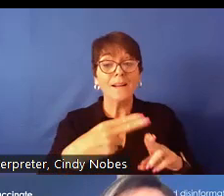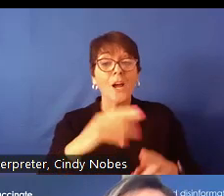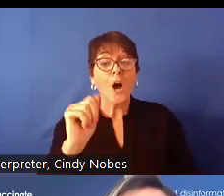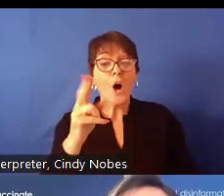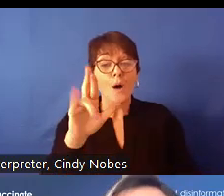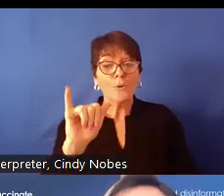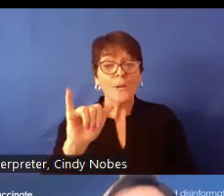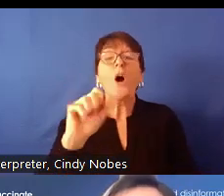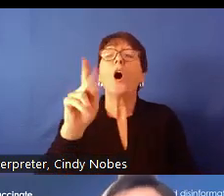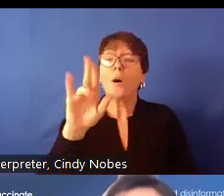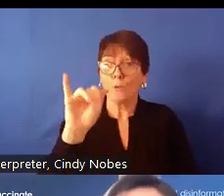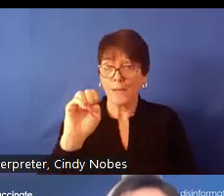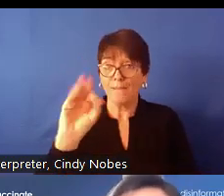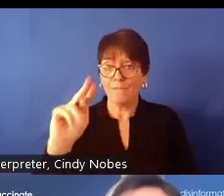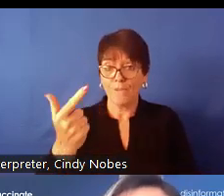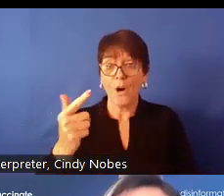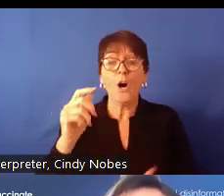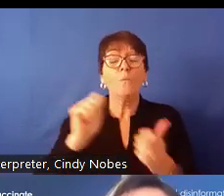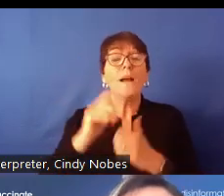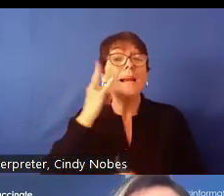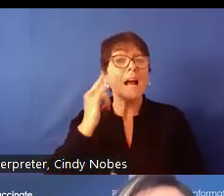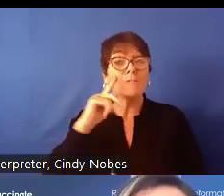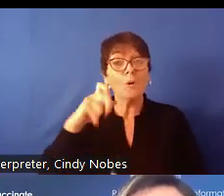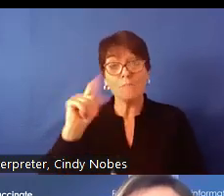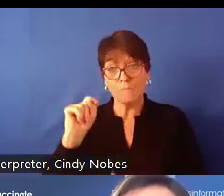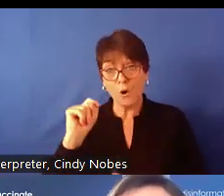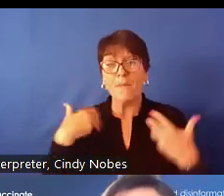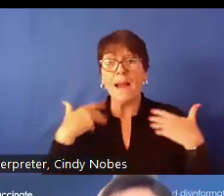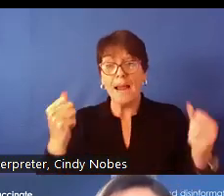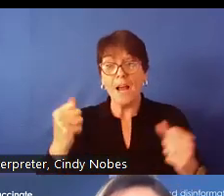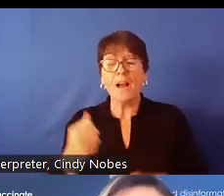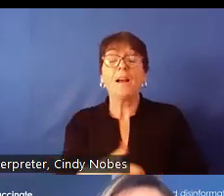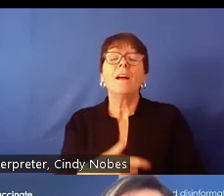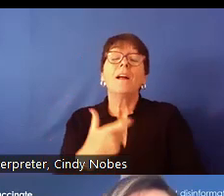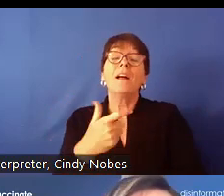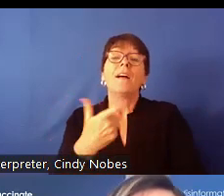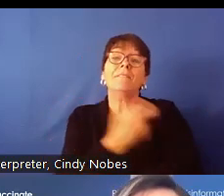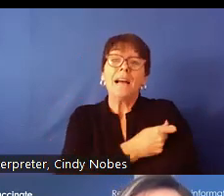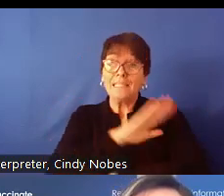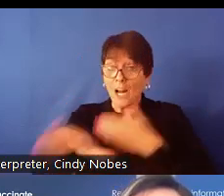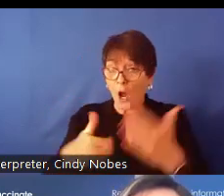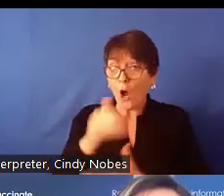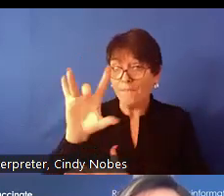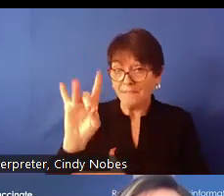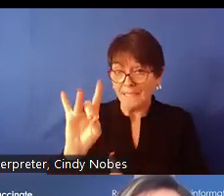Fong, and I'm with the California Department of Public Health Vaccinate All 58 campaign.